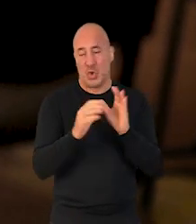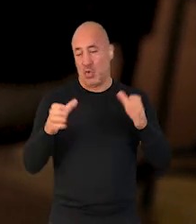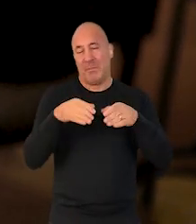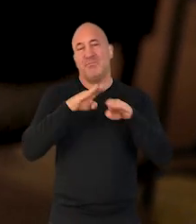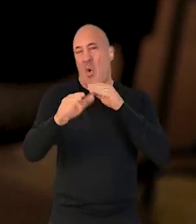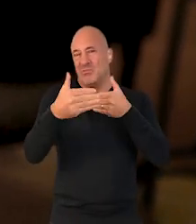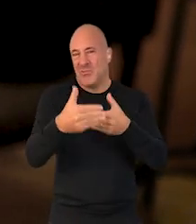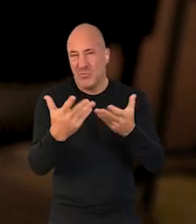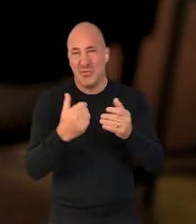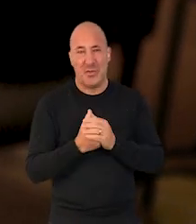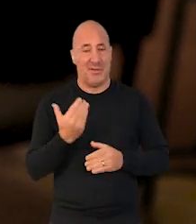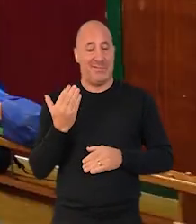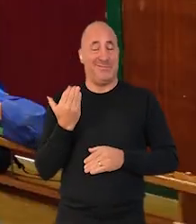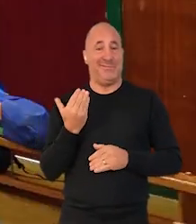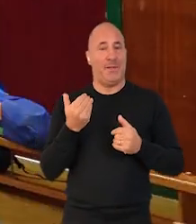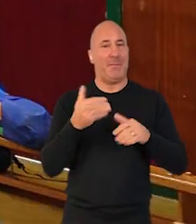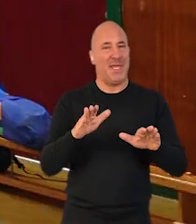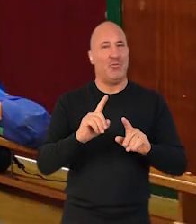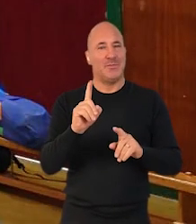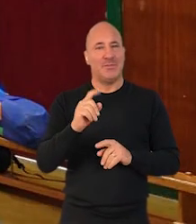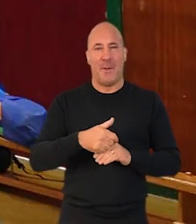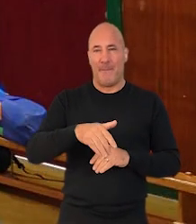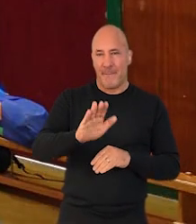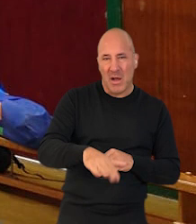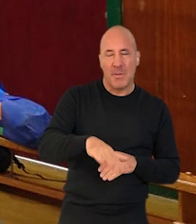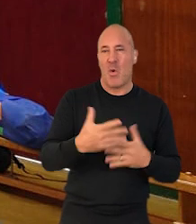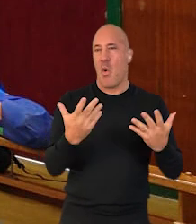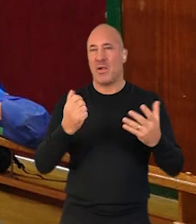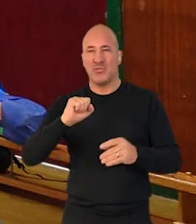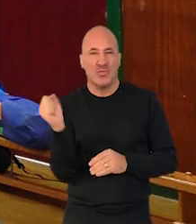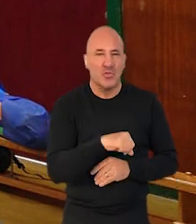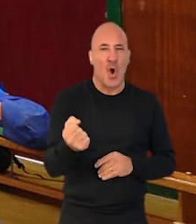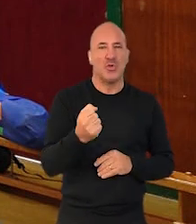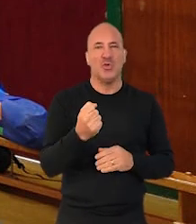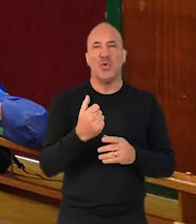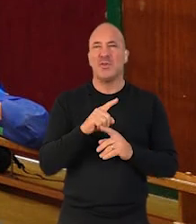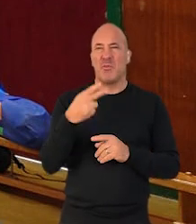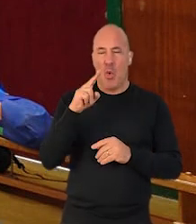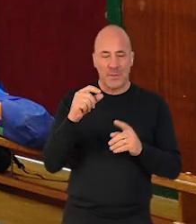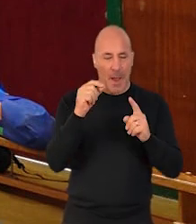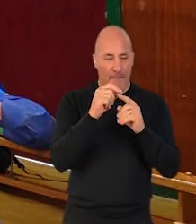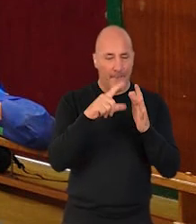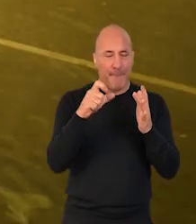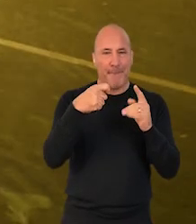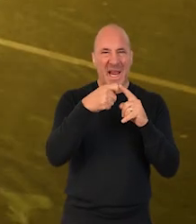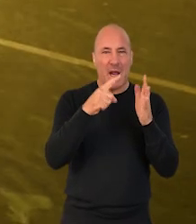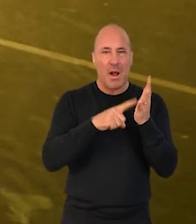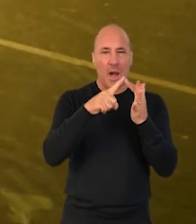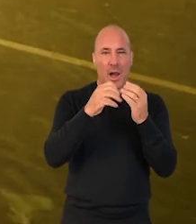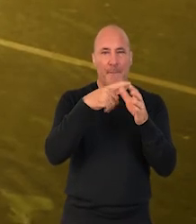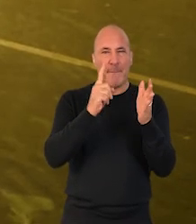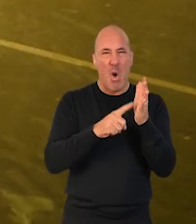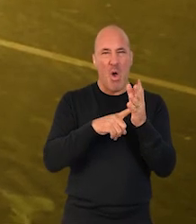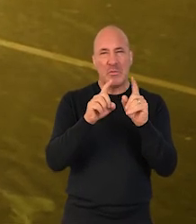a sports session, a group sports session. So that recently it's been basketball, squash, something